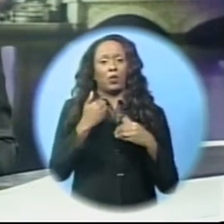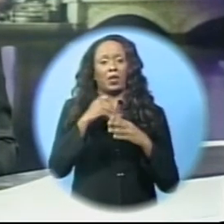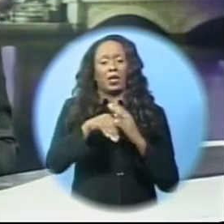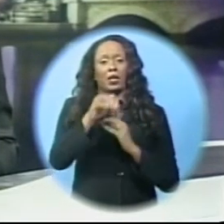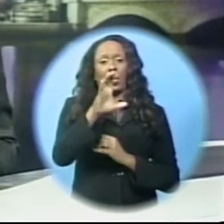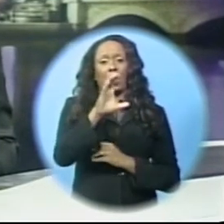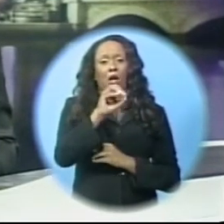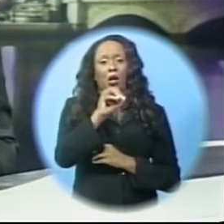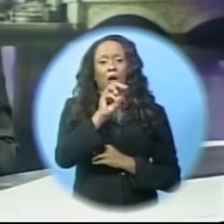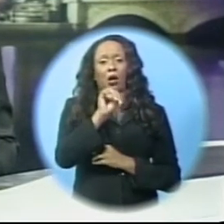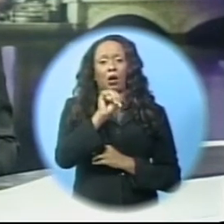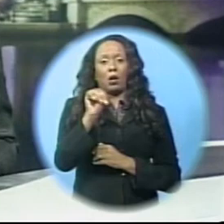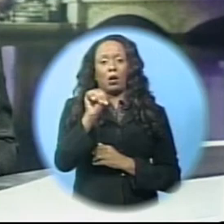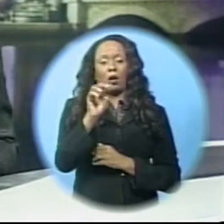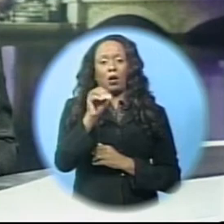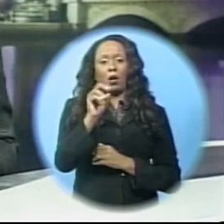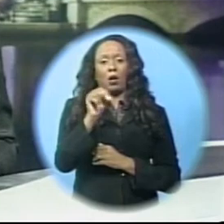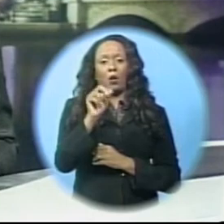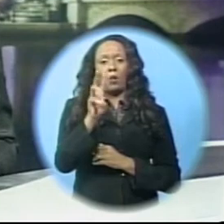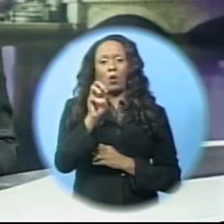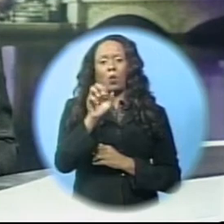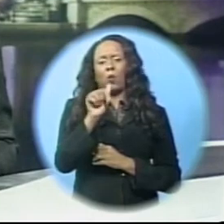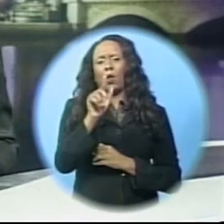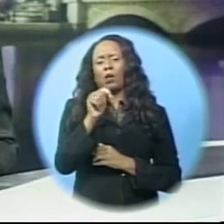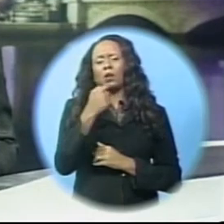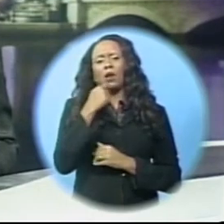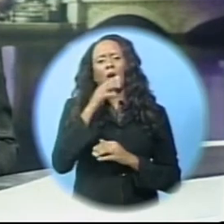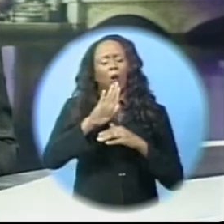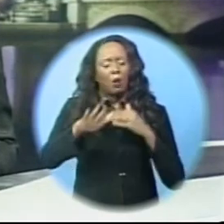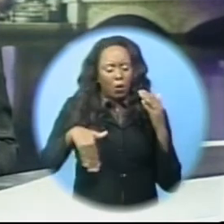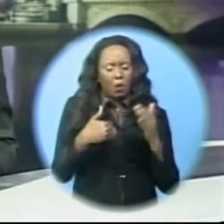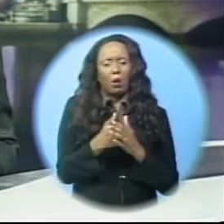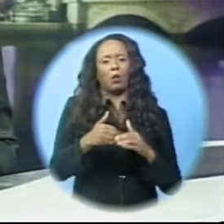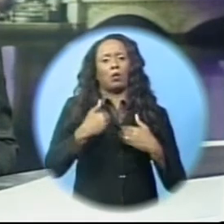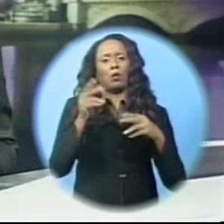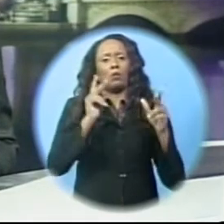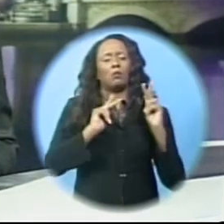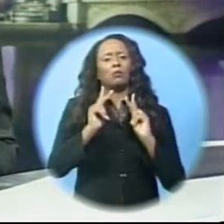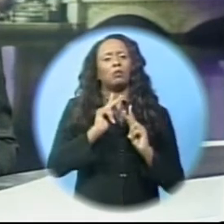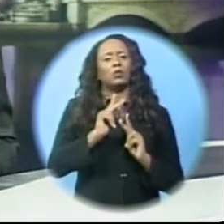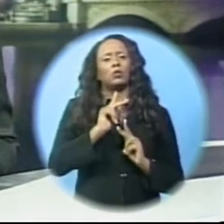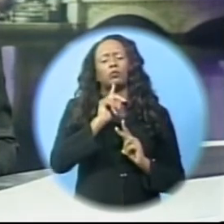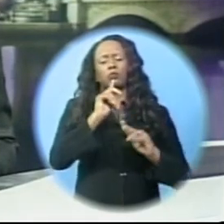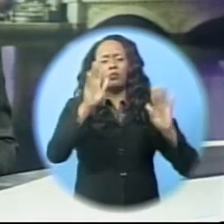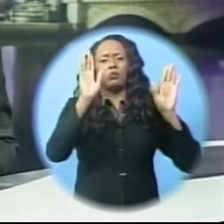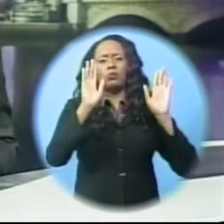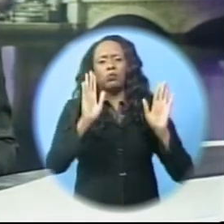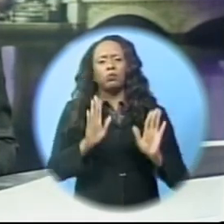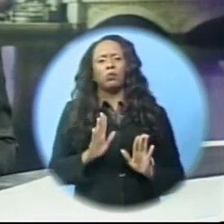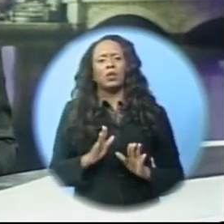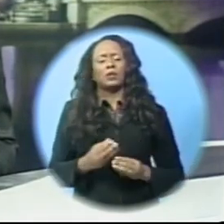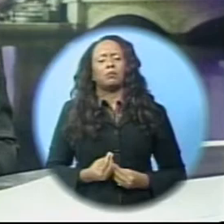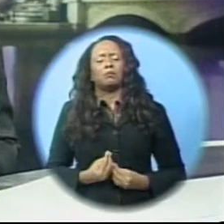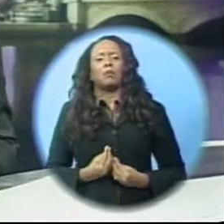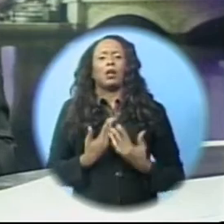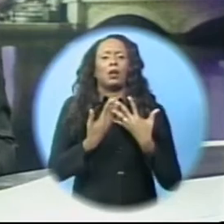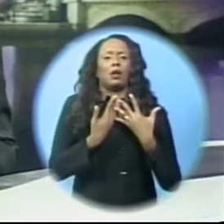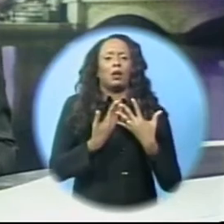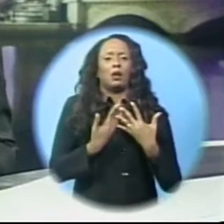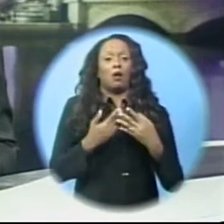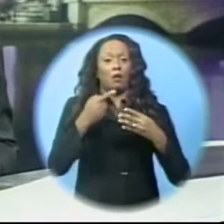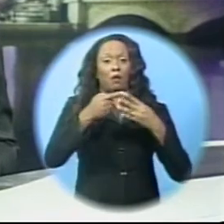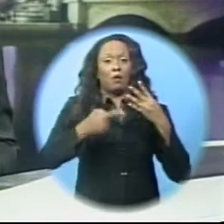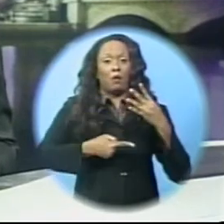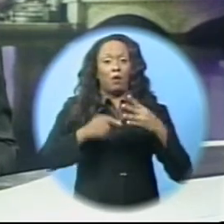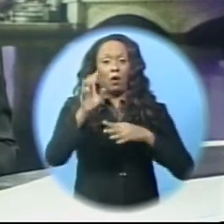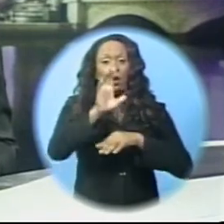Ellis, says the finalists are deeply inspiring young people who deserve to be celebrated. 4 regional winners will be announced in London